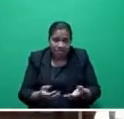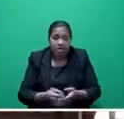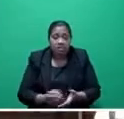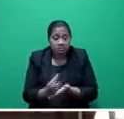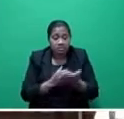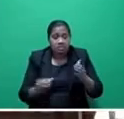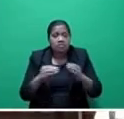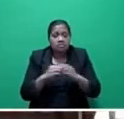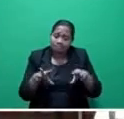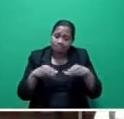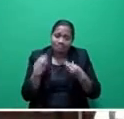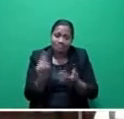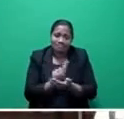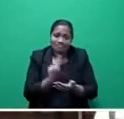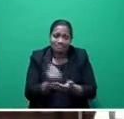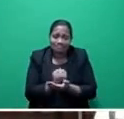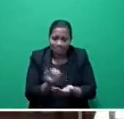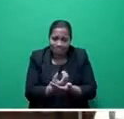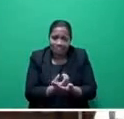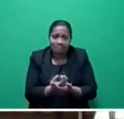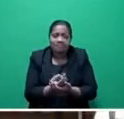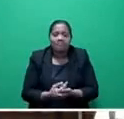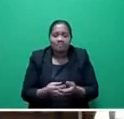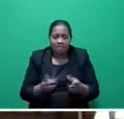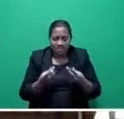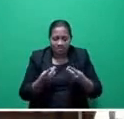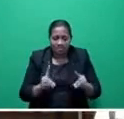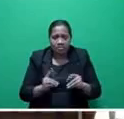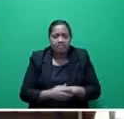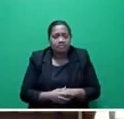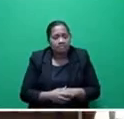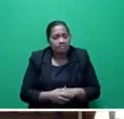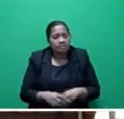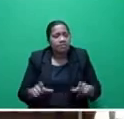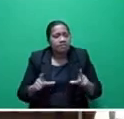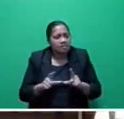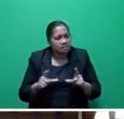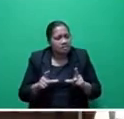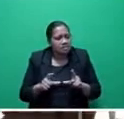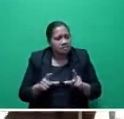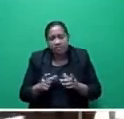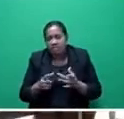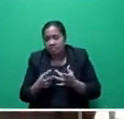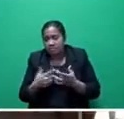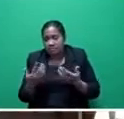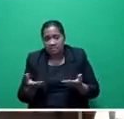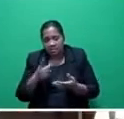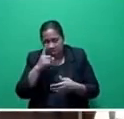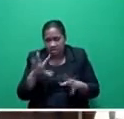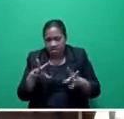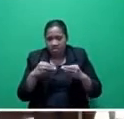accept savings and term deposits and operate demand or check accounts. Licensed credit institutions, on the other hand, can only accept time